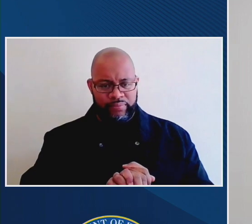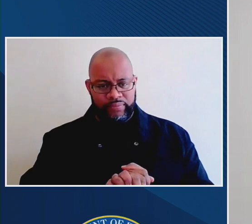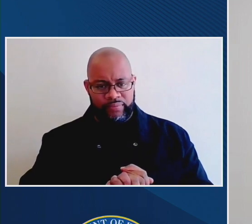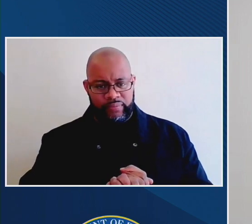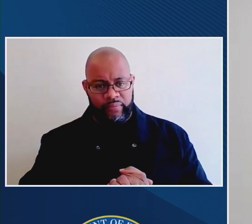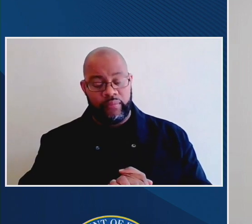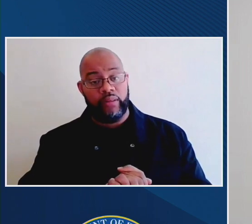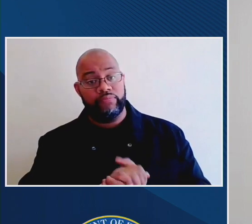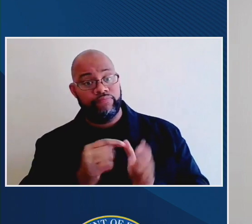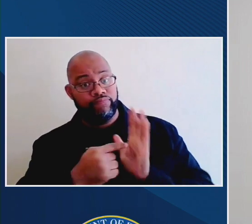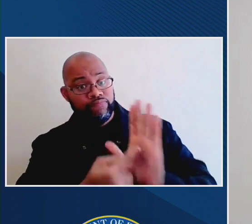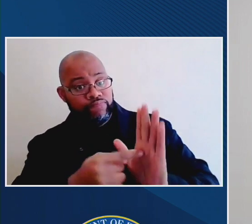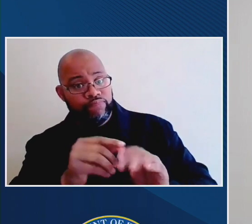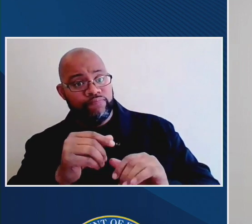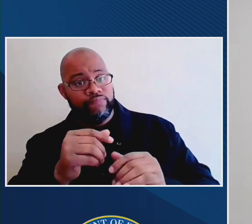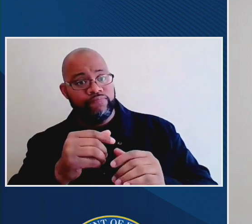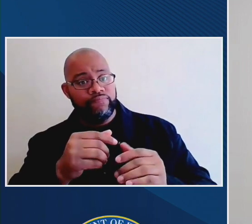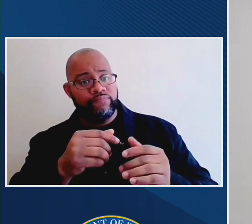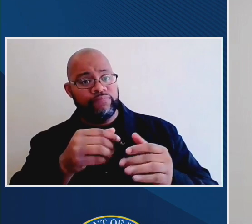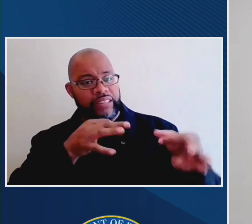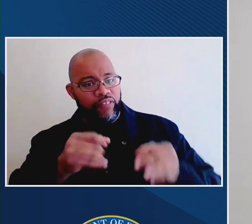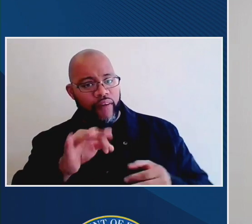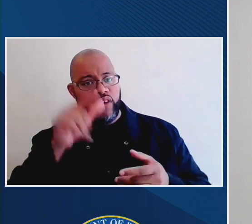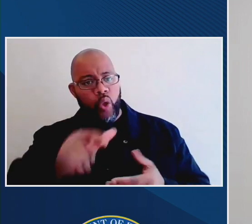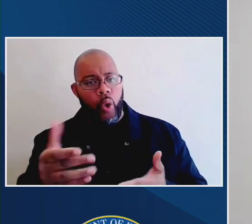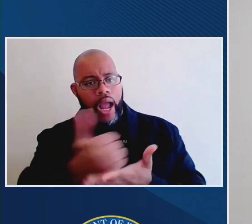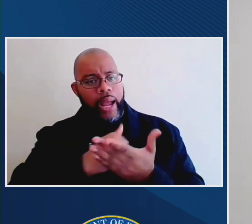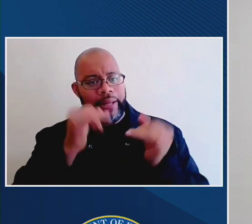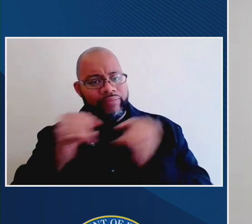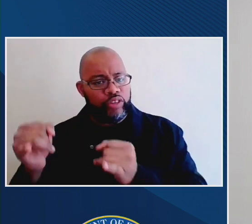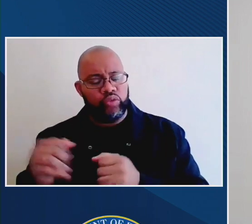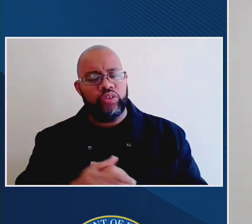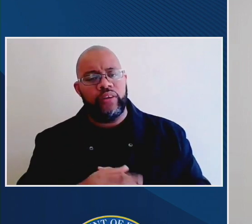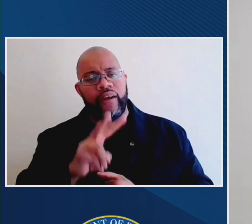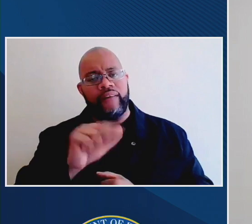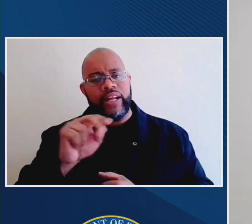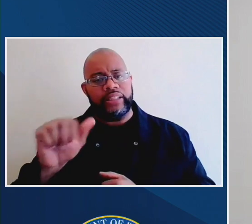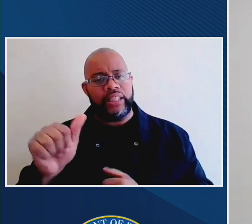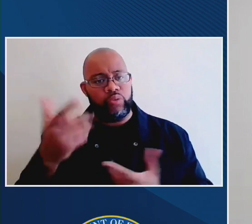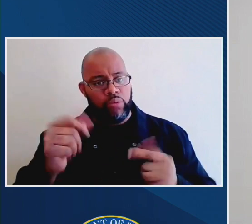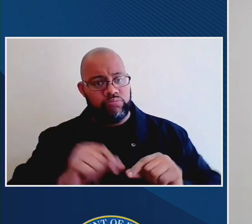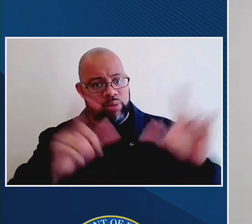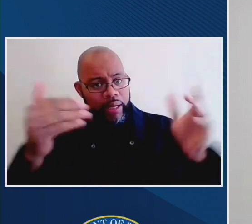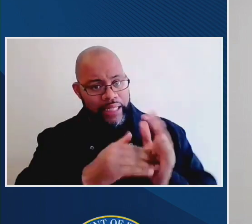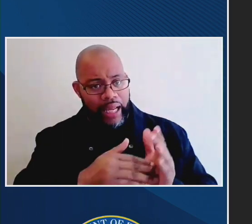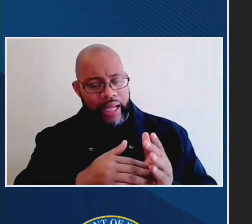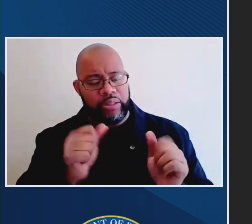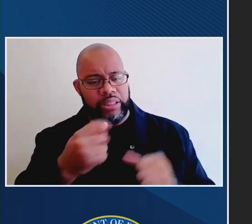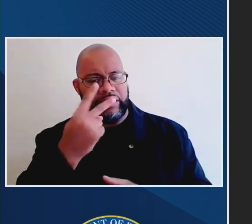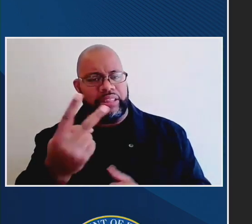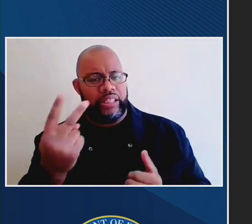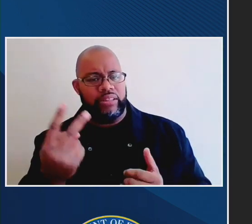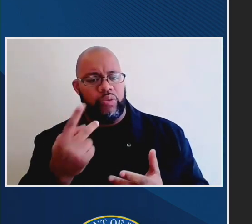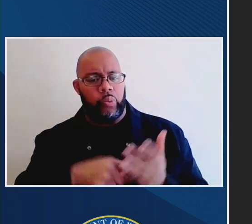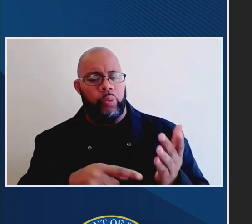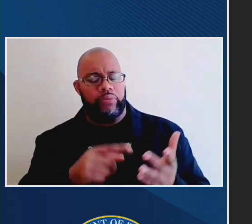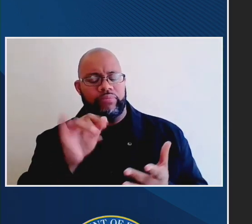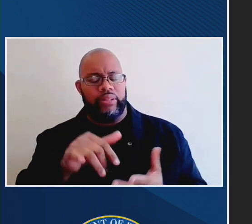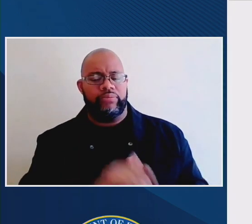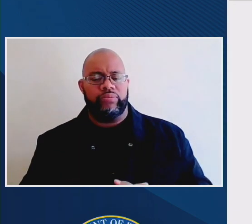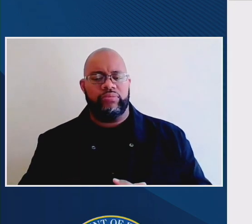projected the definition of a low-income individual on the screen. Vanessa, do you want to bring that back up so folks can take a look at it? Yeah, and it looks